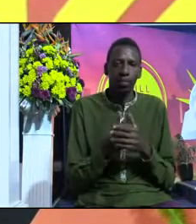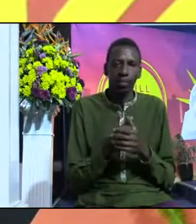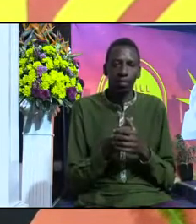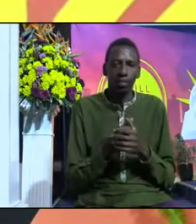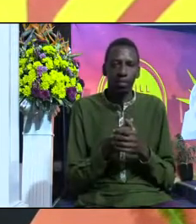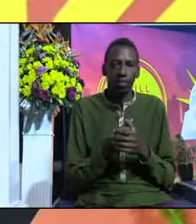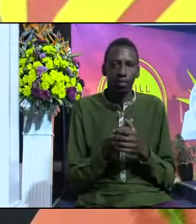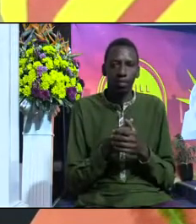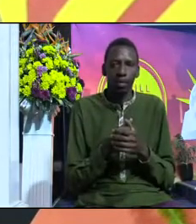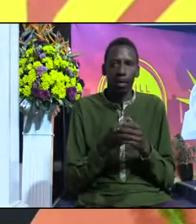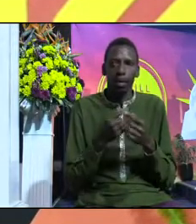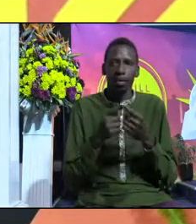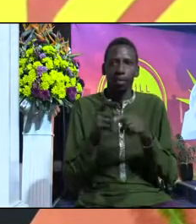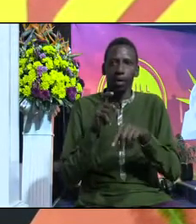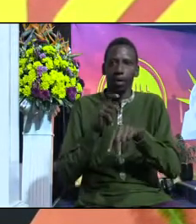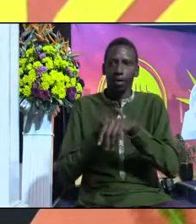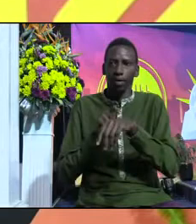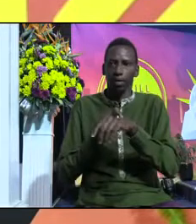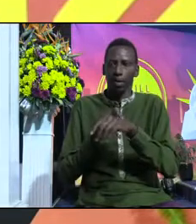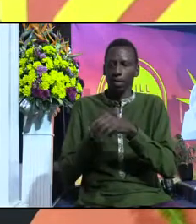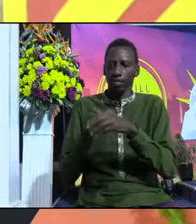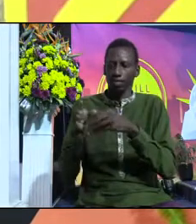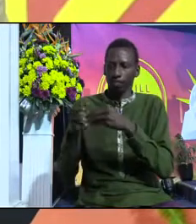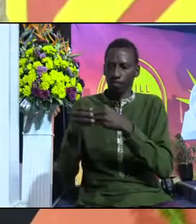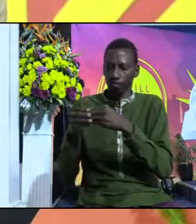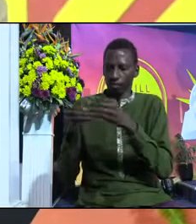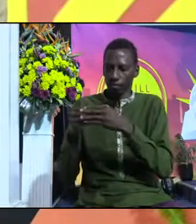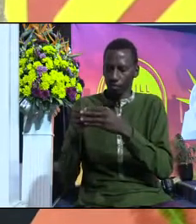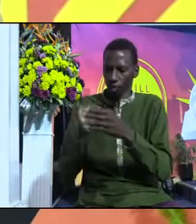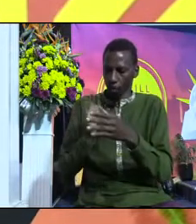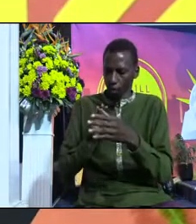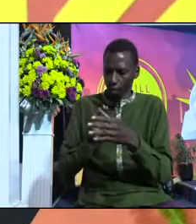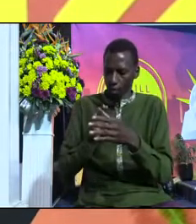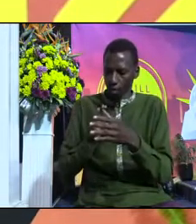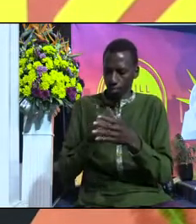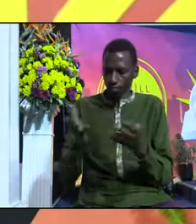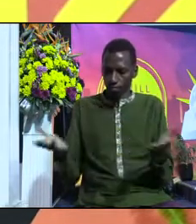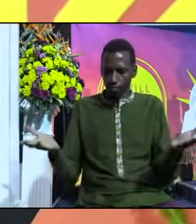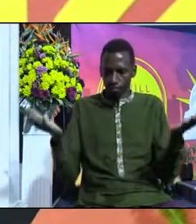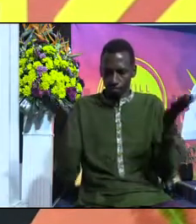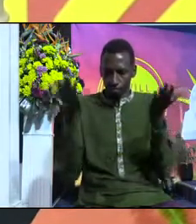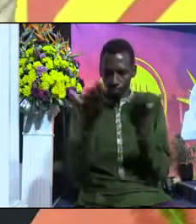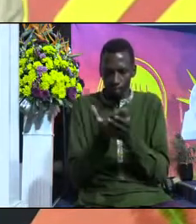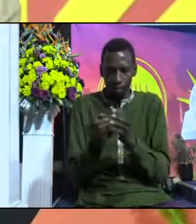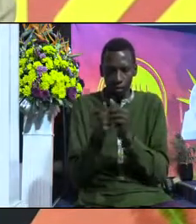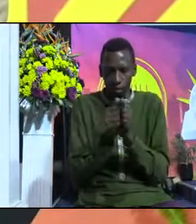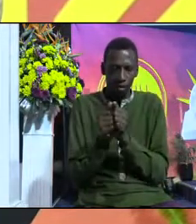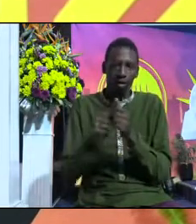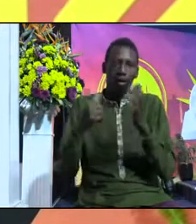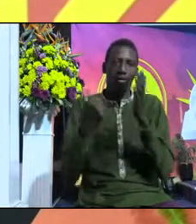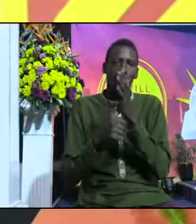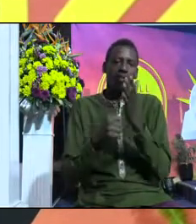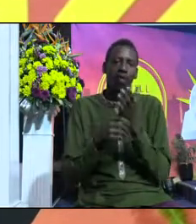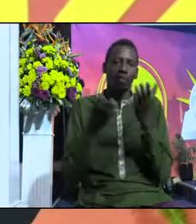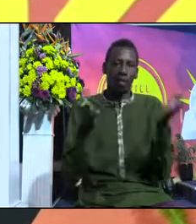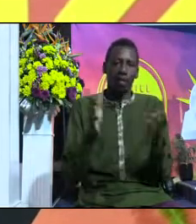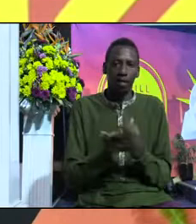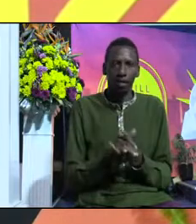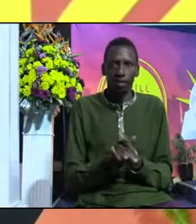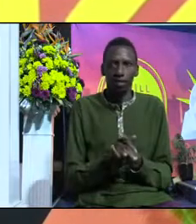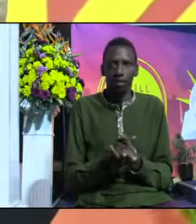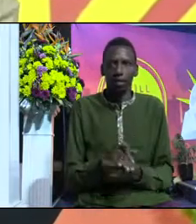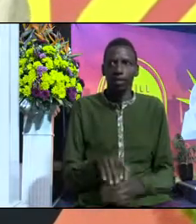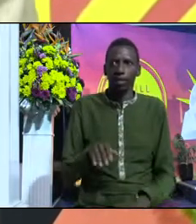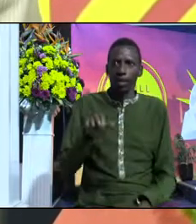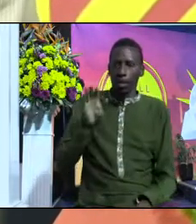when women were created, they were put together, then there were problems. And the sisters in the congregation